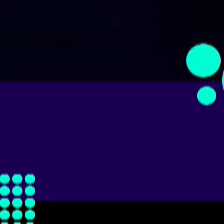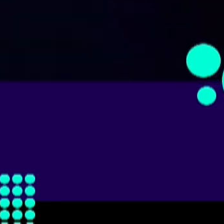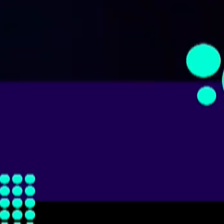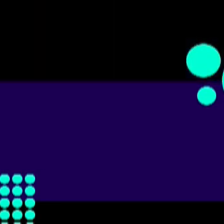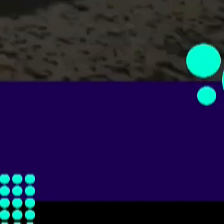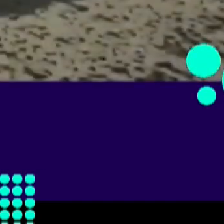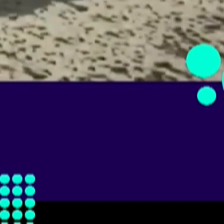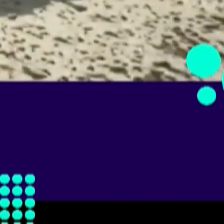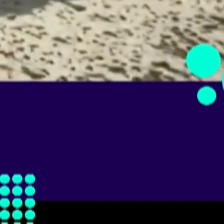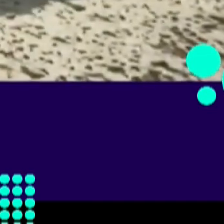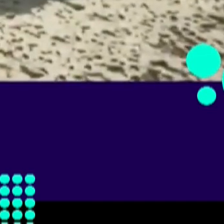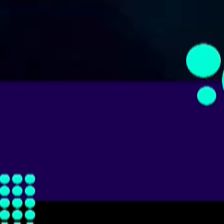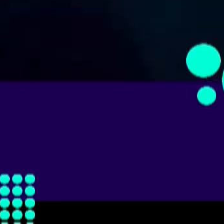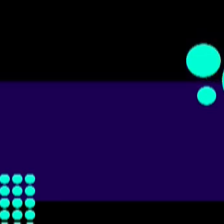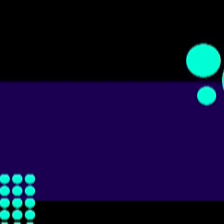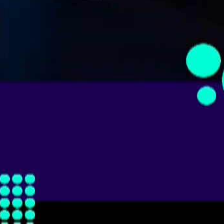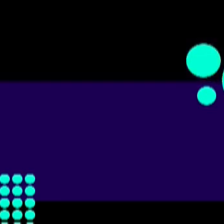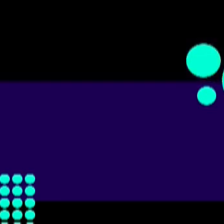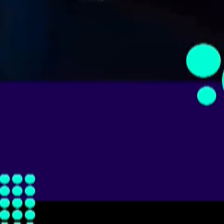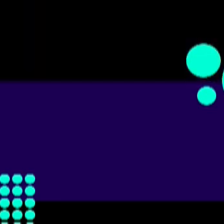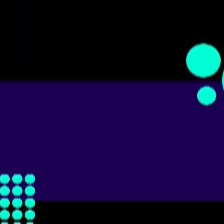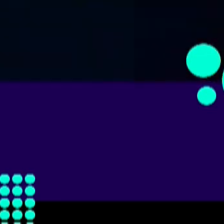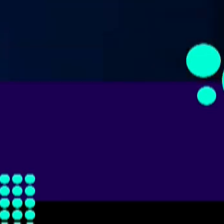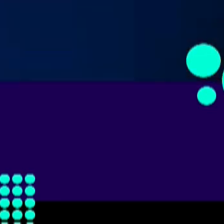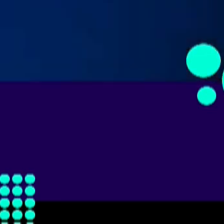I'm gonna need more time.